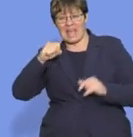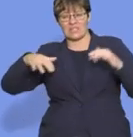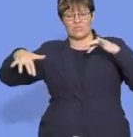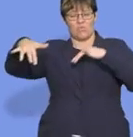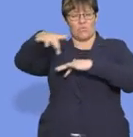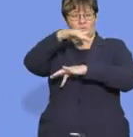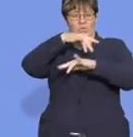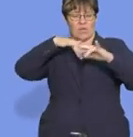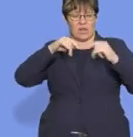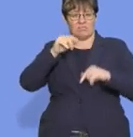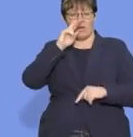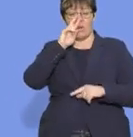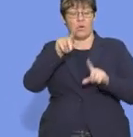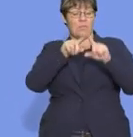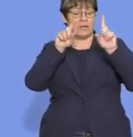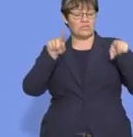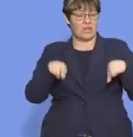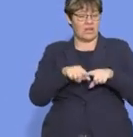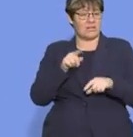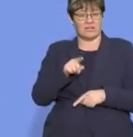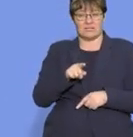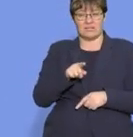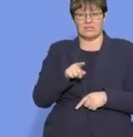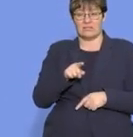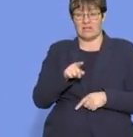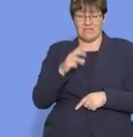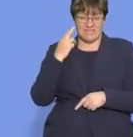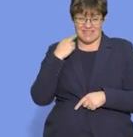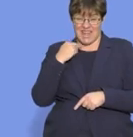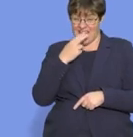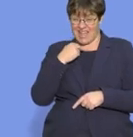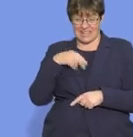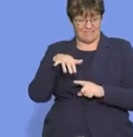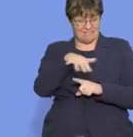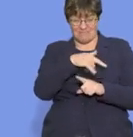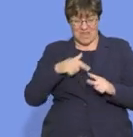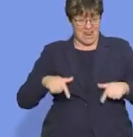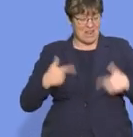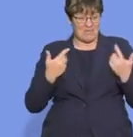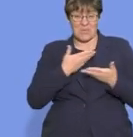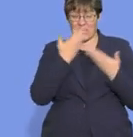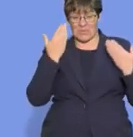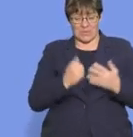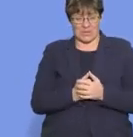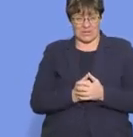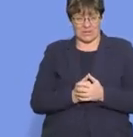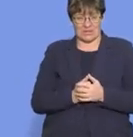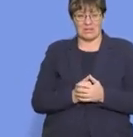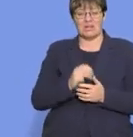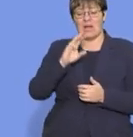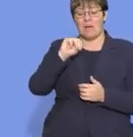system. And if we look at the picture, not a very hospitable place to live. It was